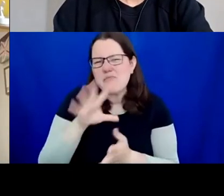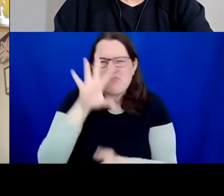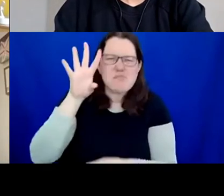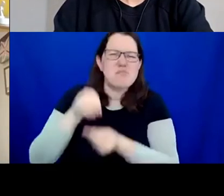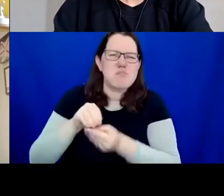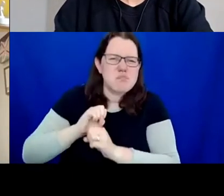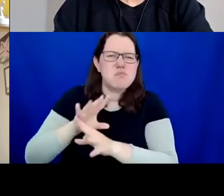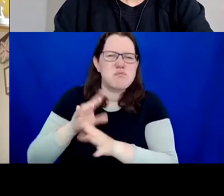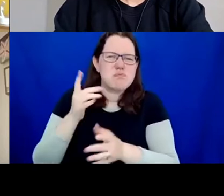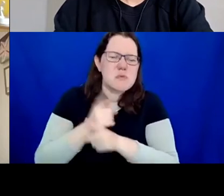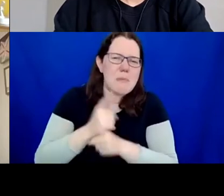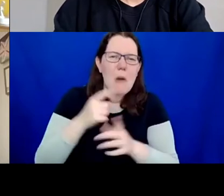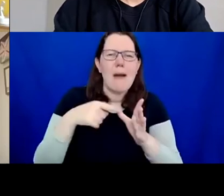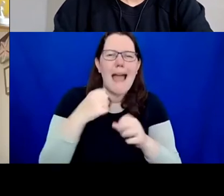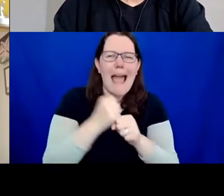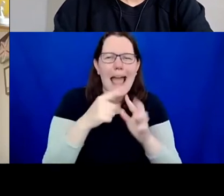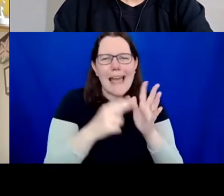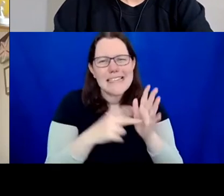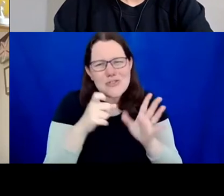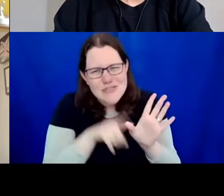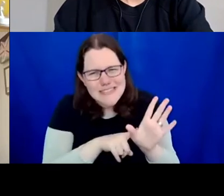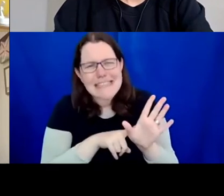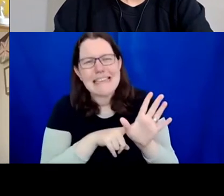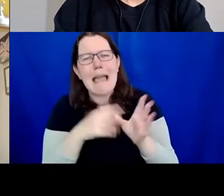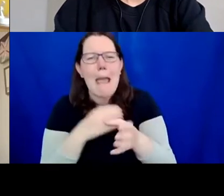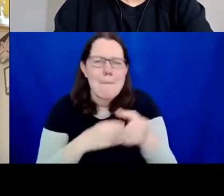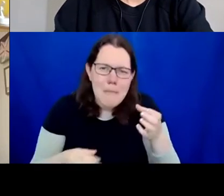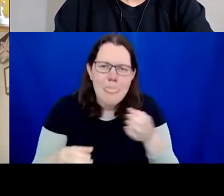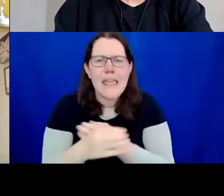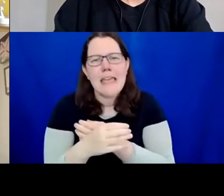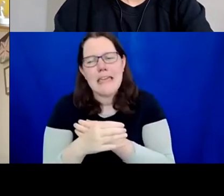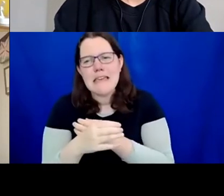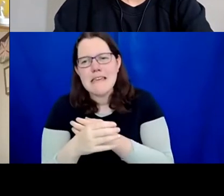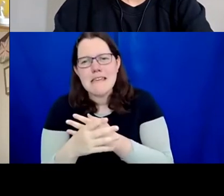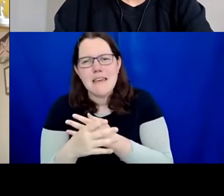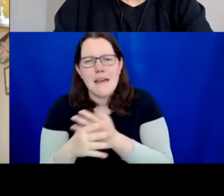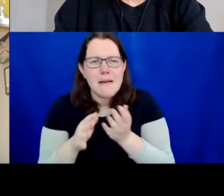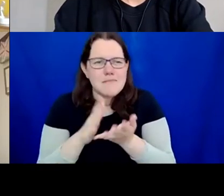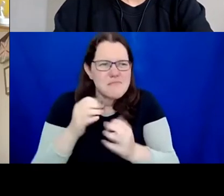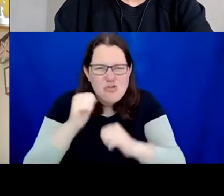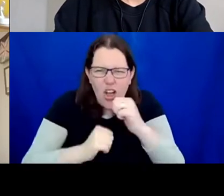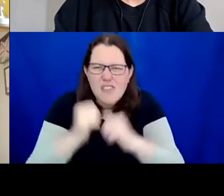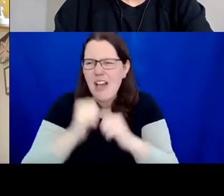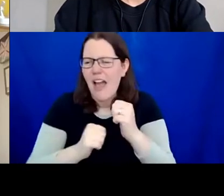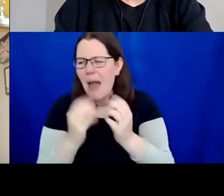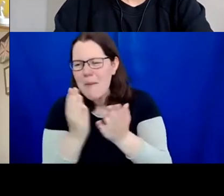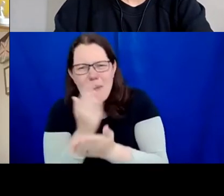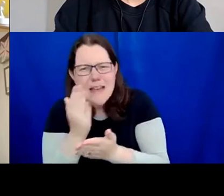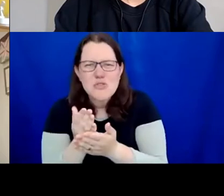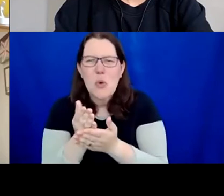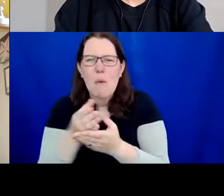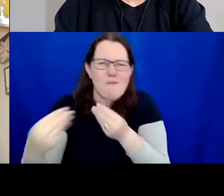and agency and reflexiveness, the embeddedness of structure, and how can CEOs seed that, or